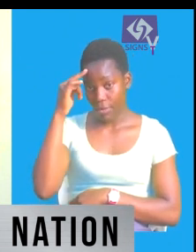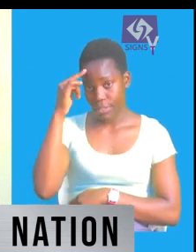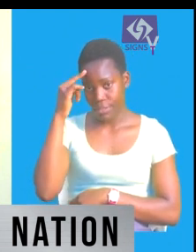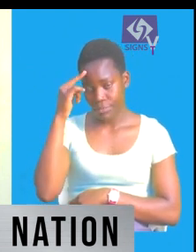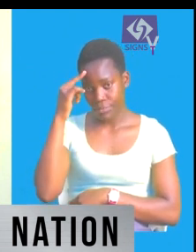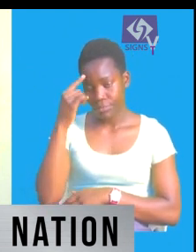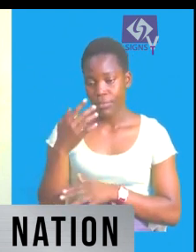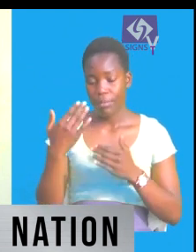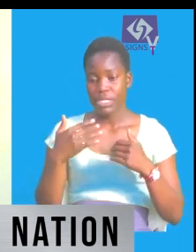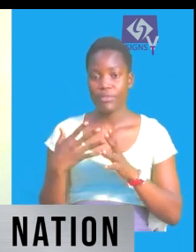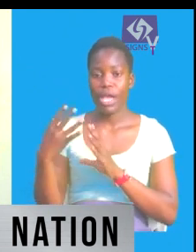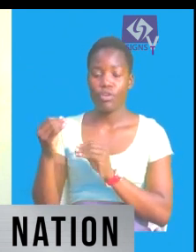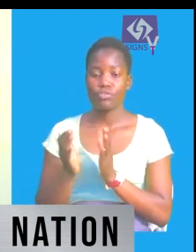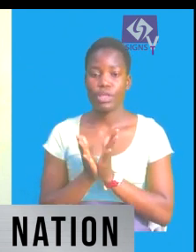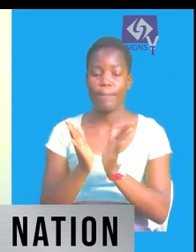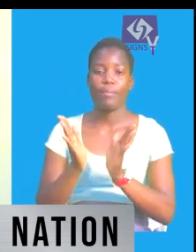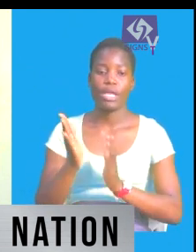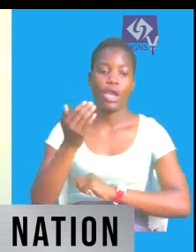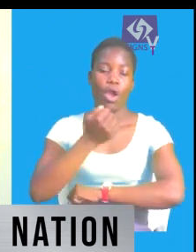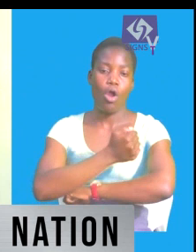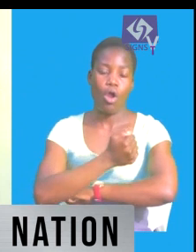I go to the public hospitals.